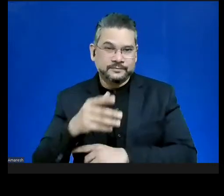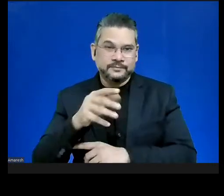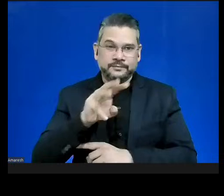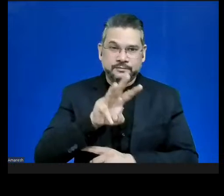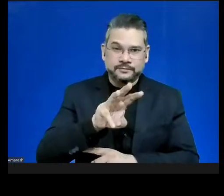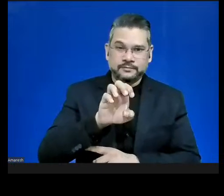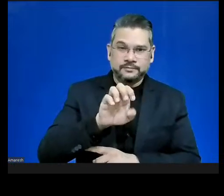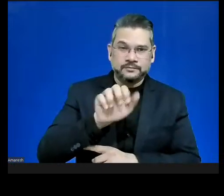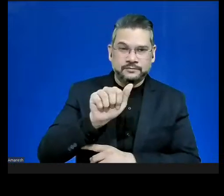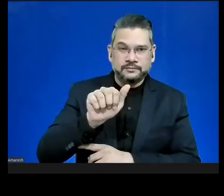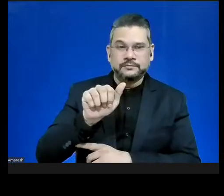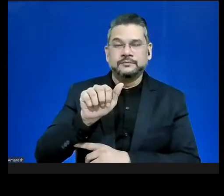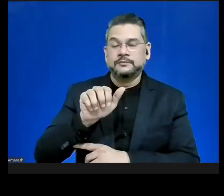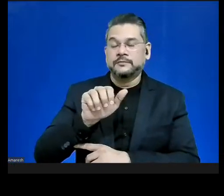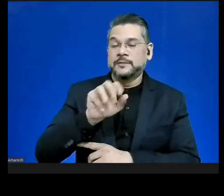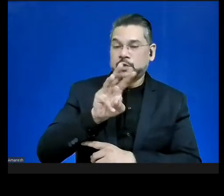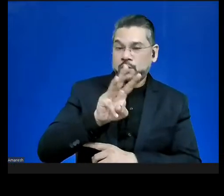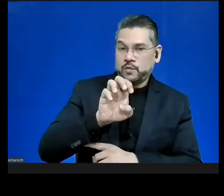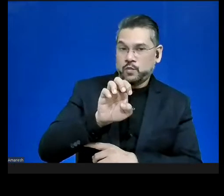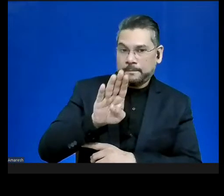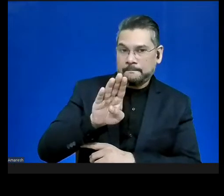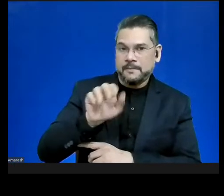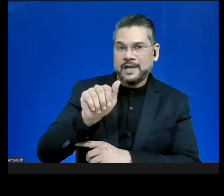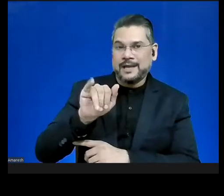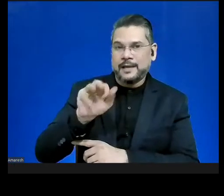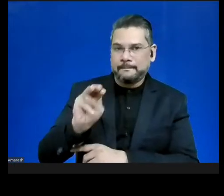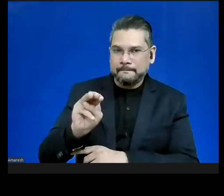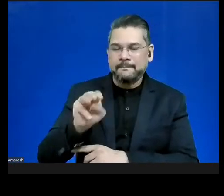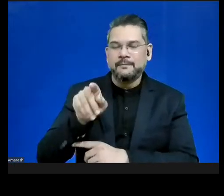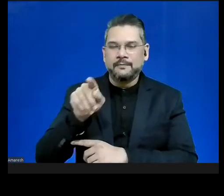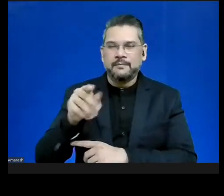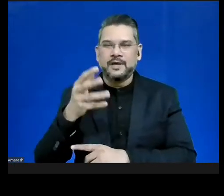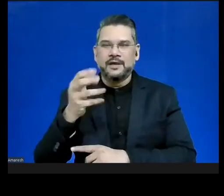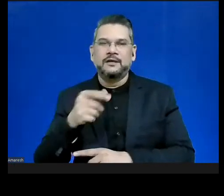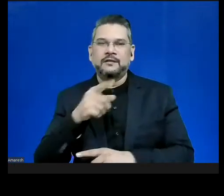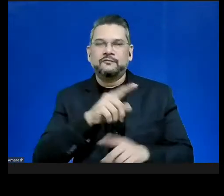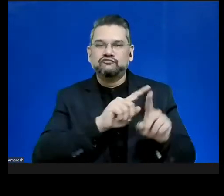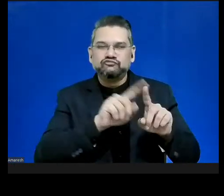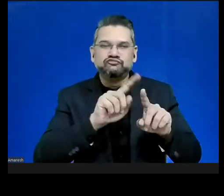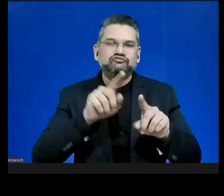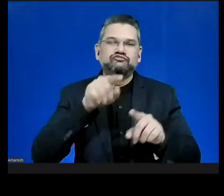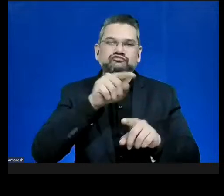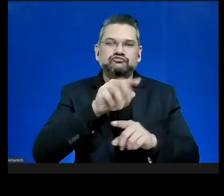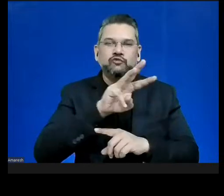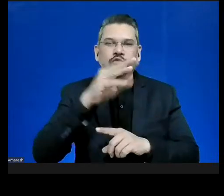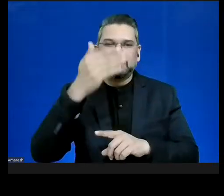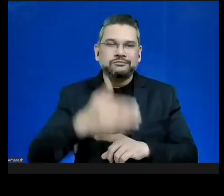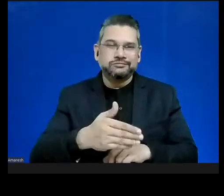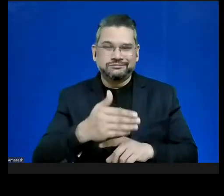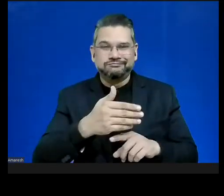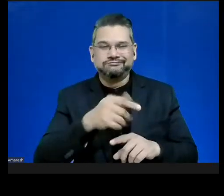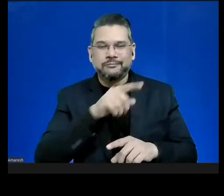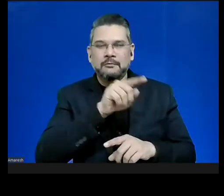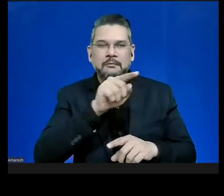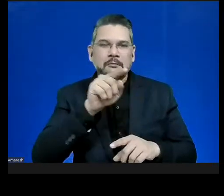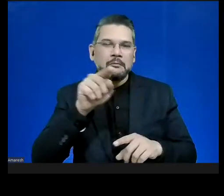the conformance of the contents and the websites, popular websites that are available on the web.